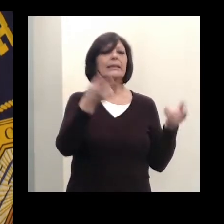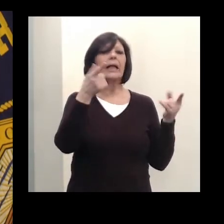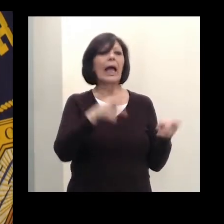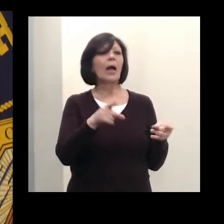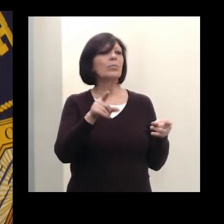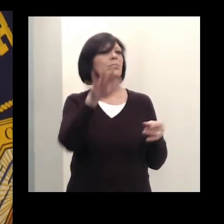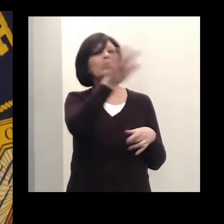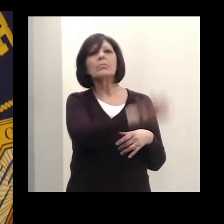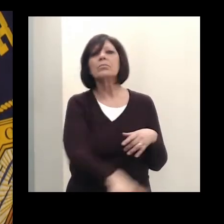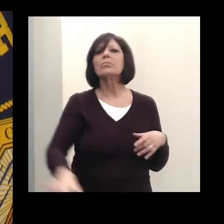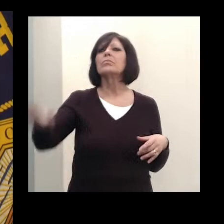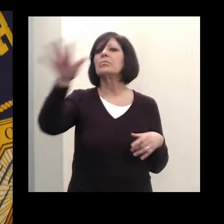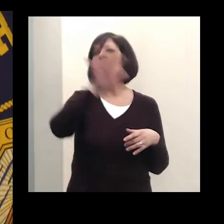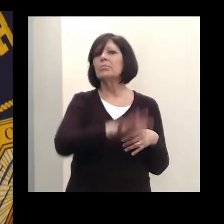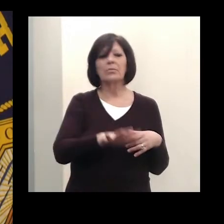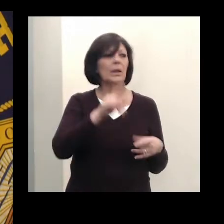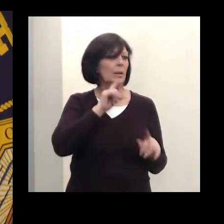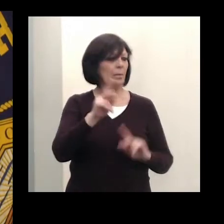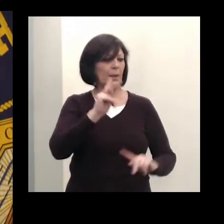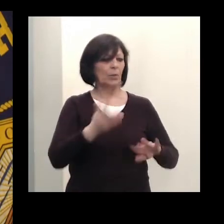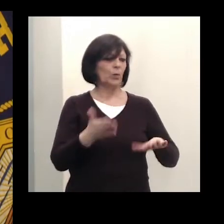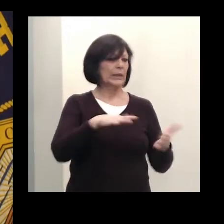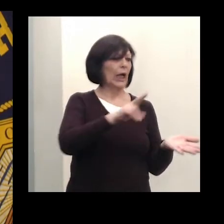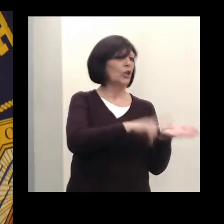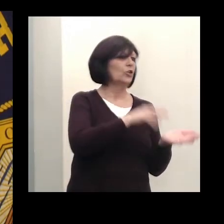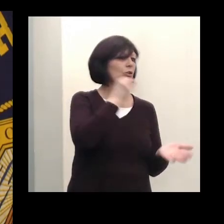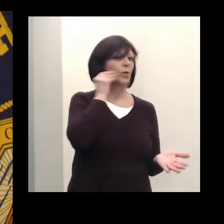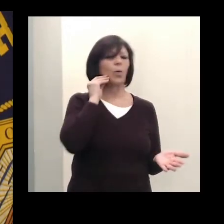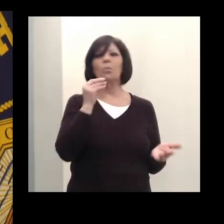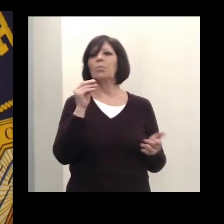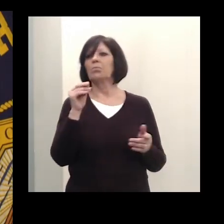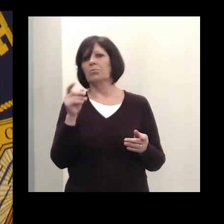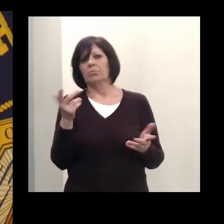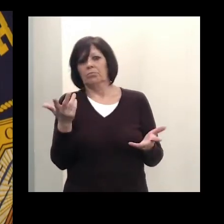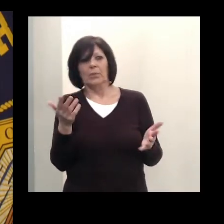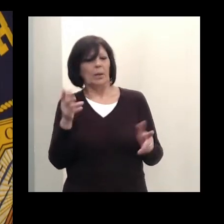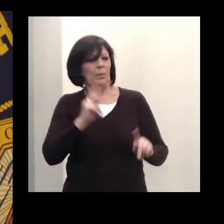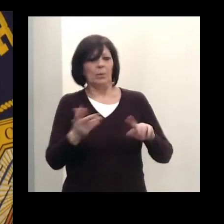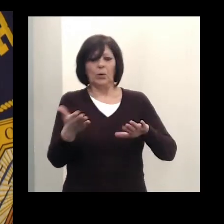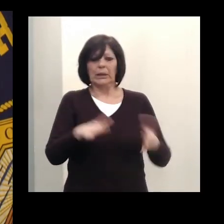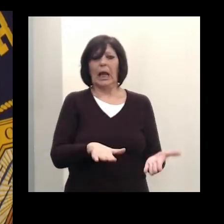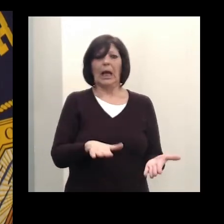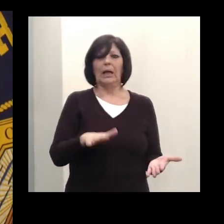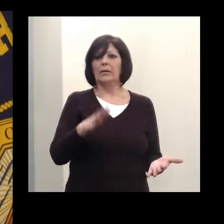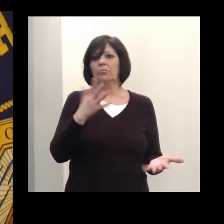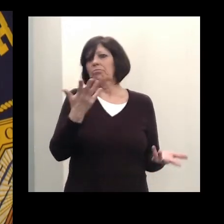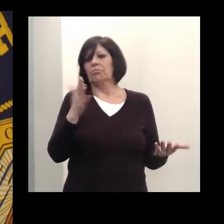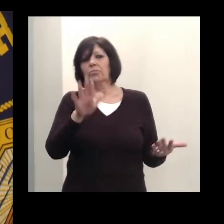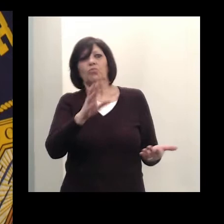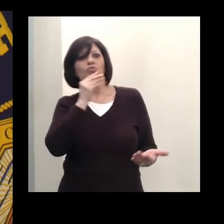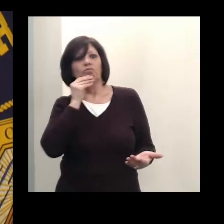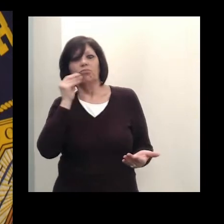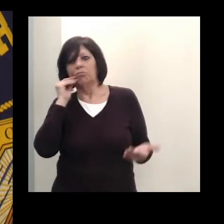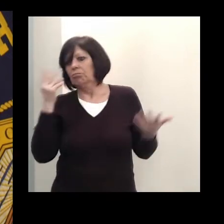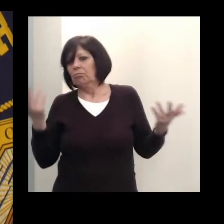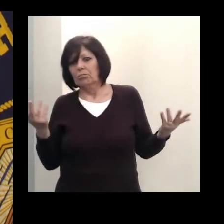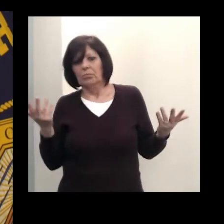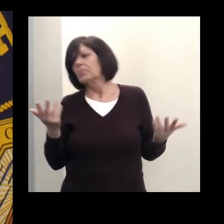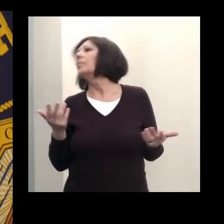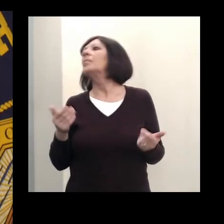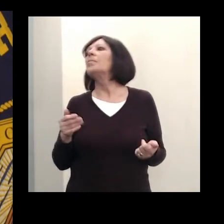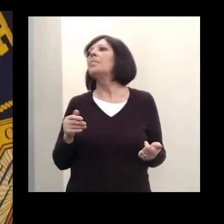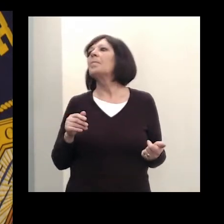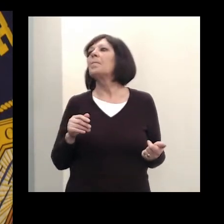entire spectrum. There are people who die in nursing homes. There are individuals who've died in nursing homes in the last month from COVID.